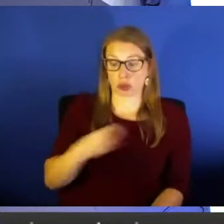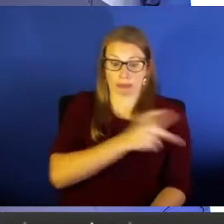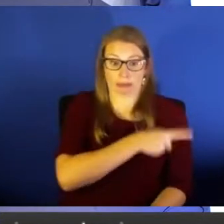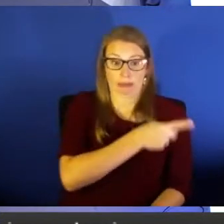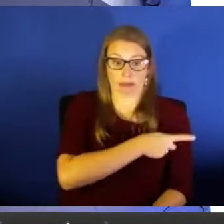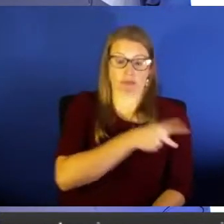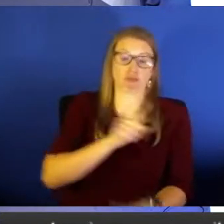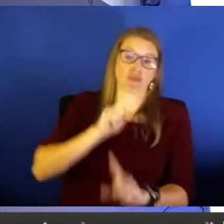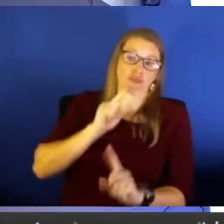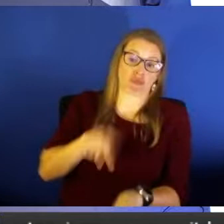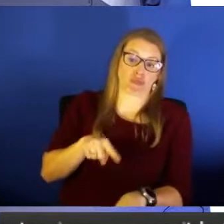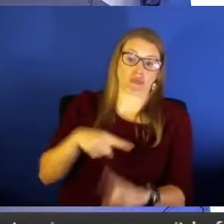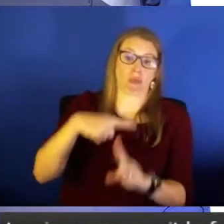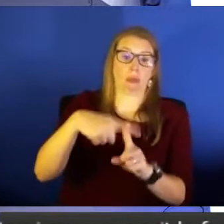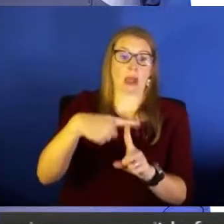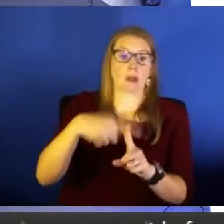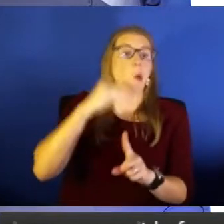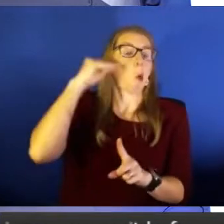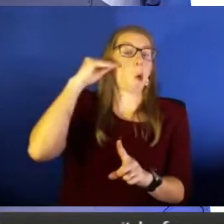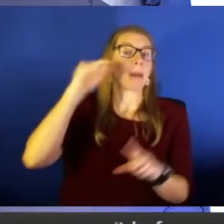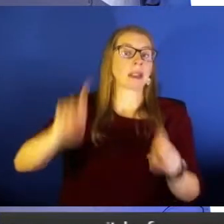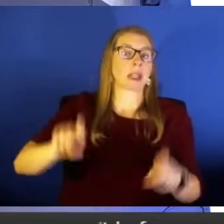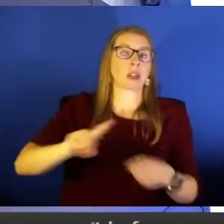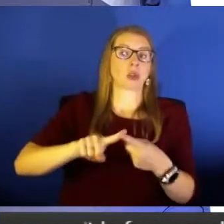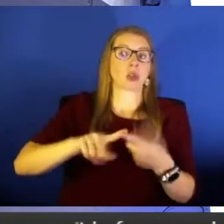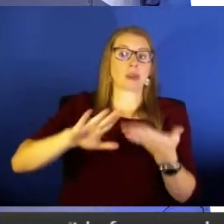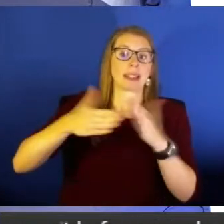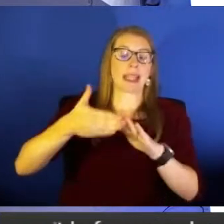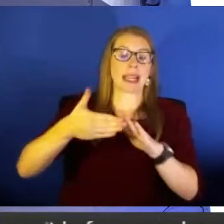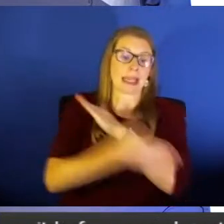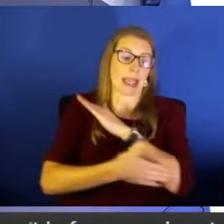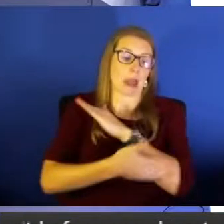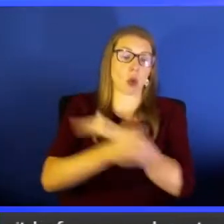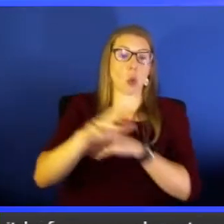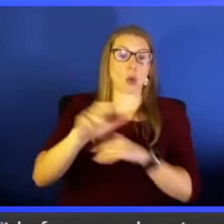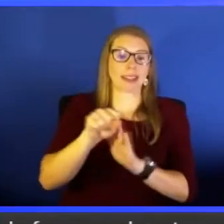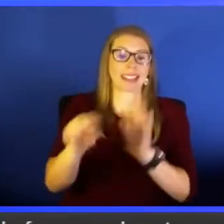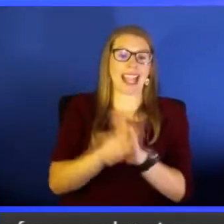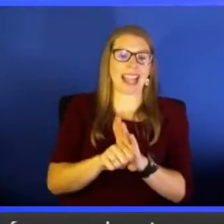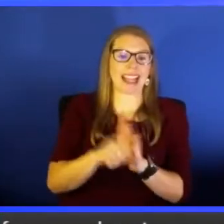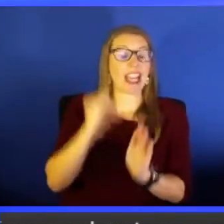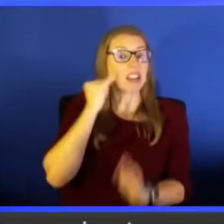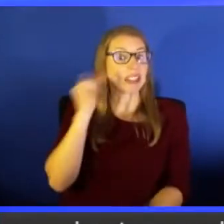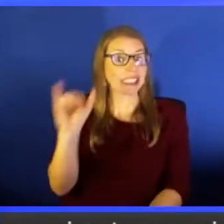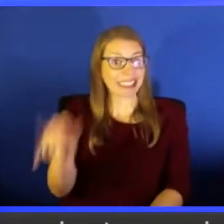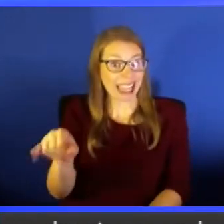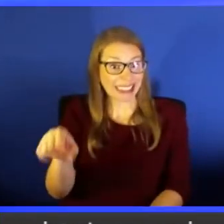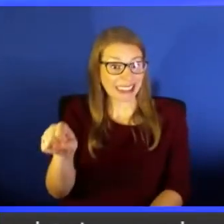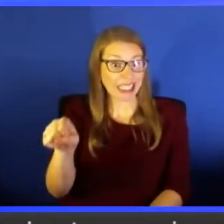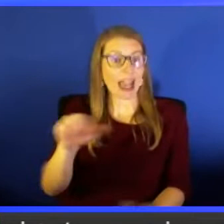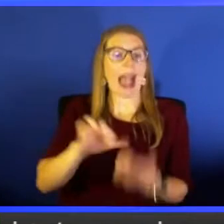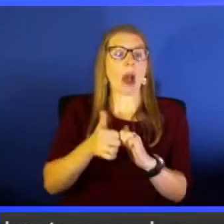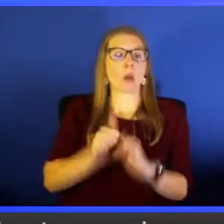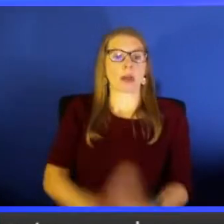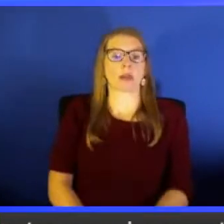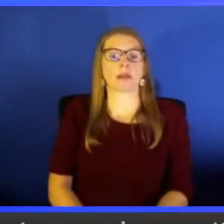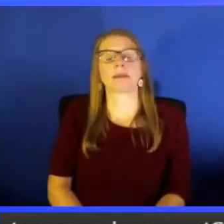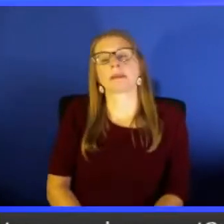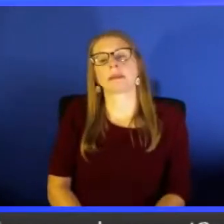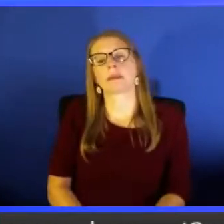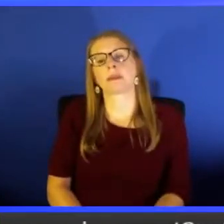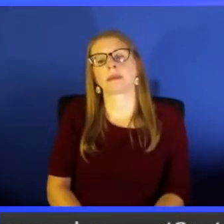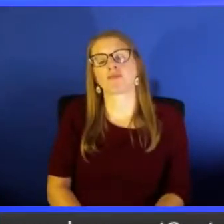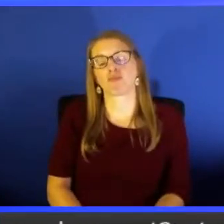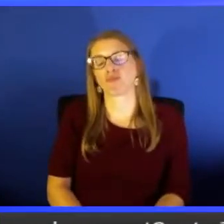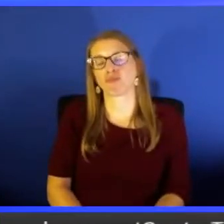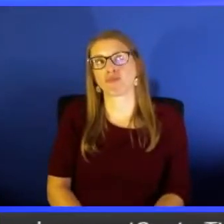report positive home tests to the city, county, or state, and if so, how? Yeah, I think that's a good question. I think we were trying to look at that. We know there have